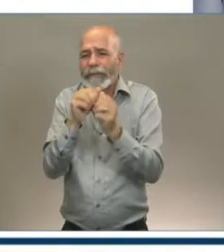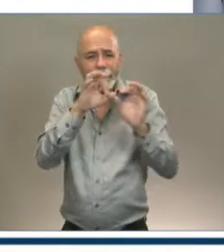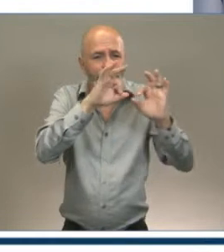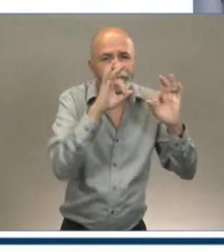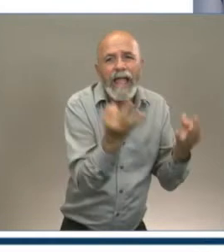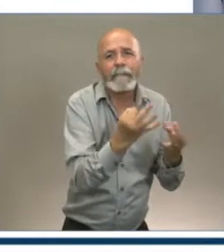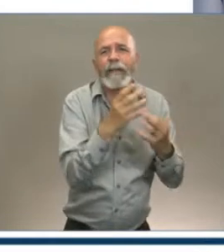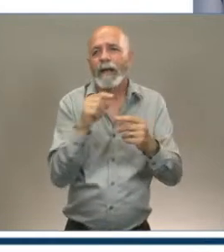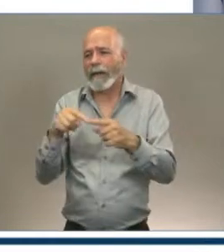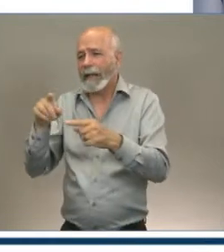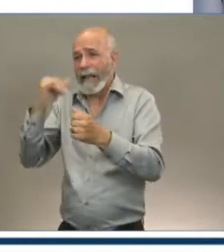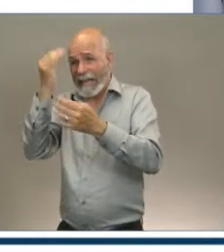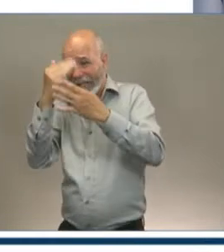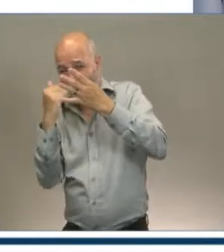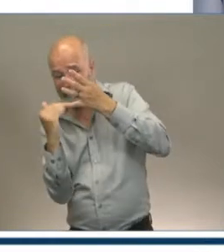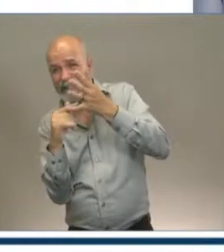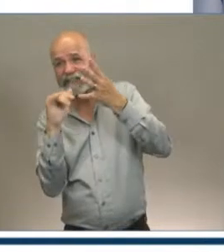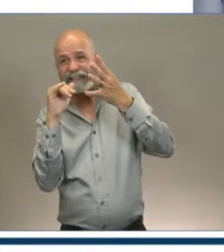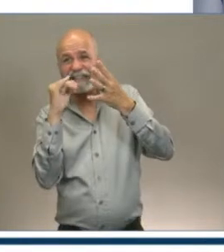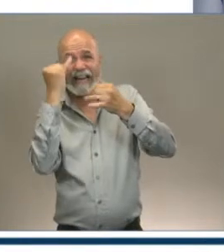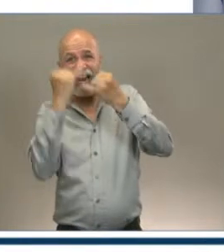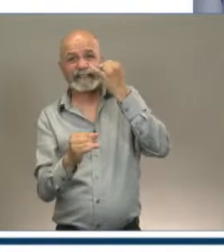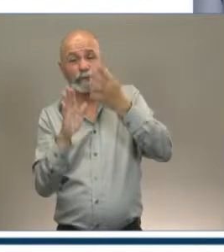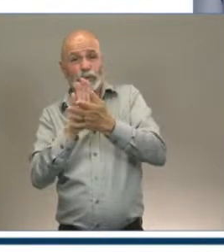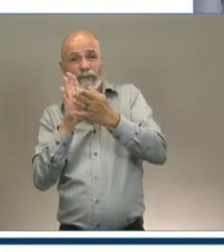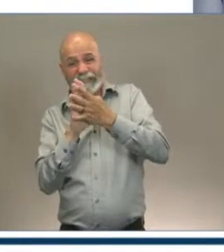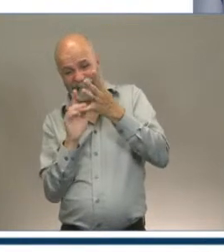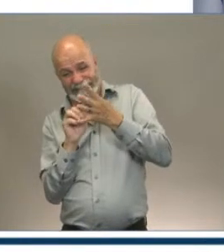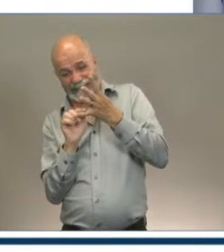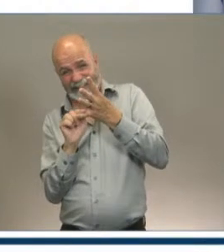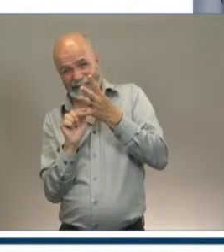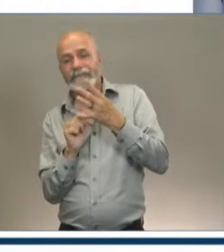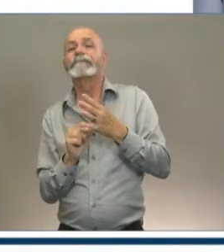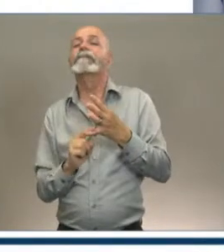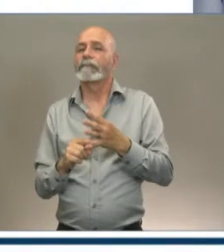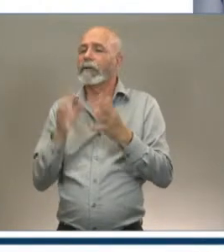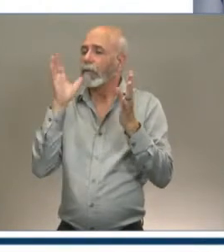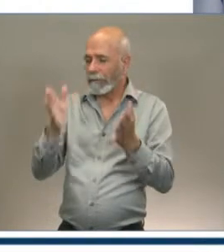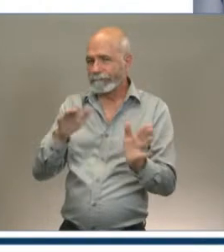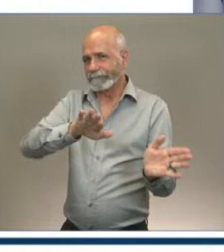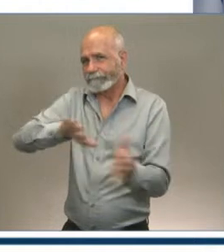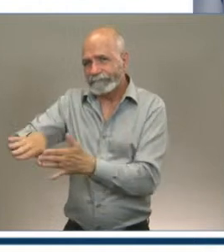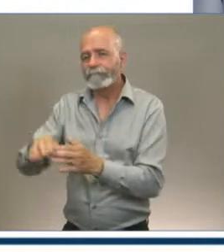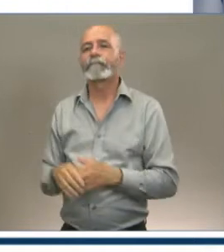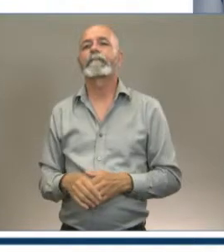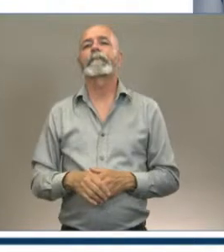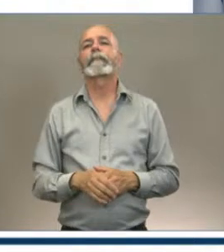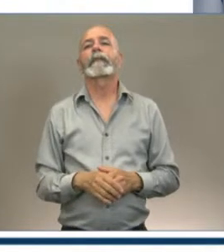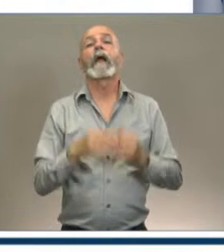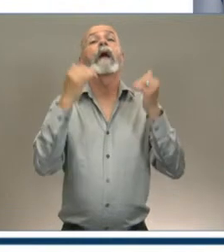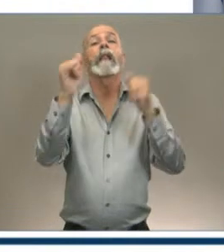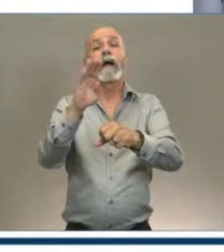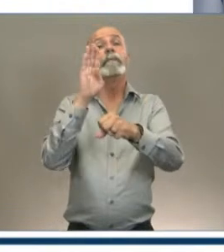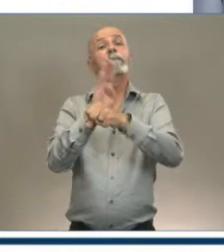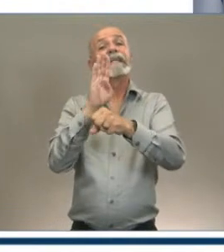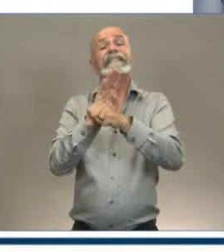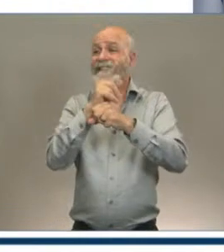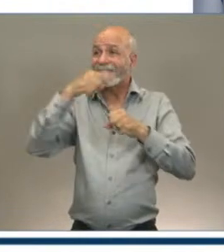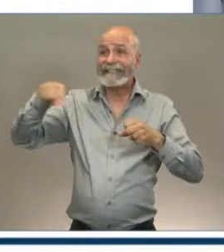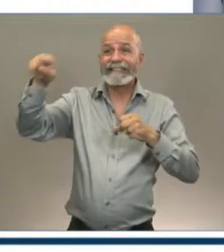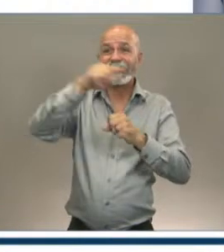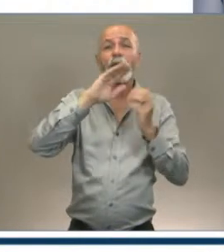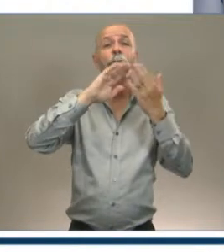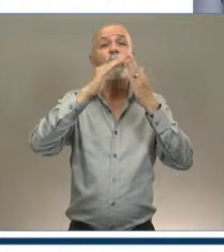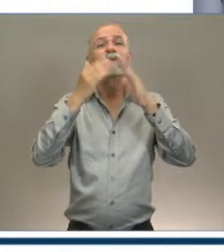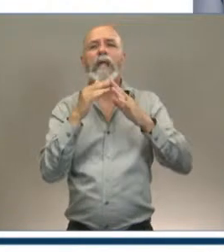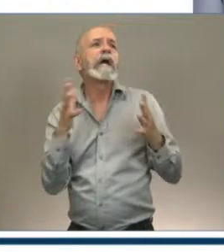school. To our business community, I've heard from you, and I know that it's been a challenge. You're looking for